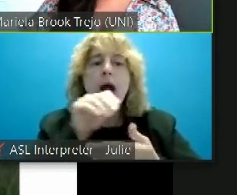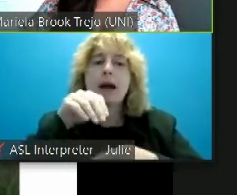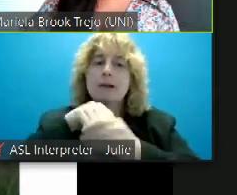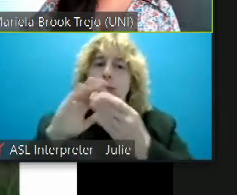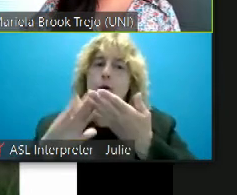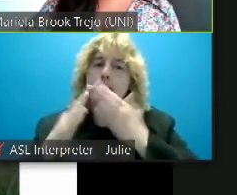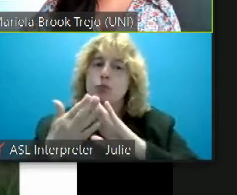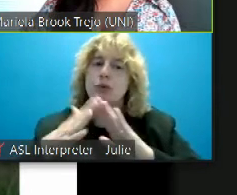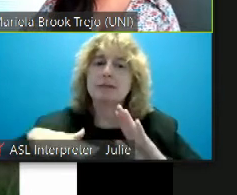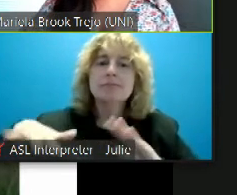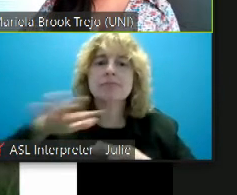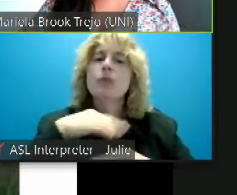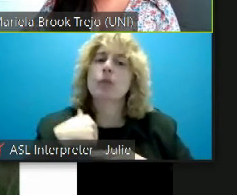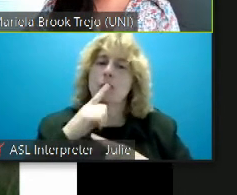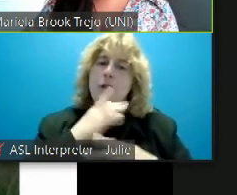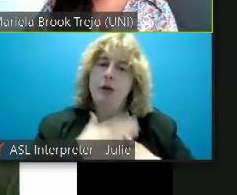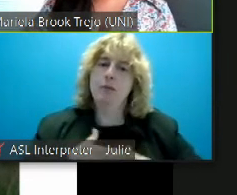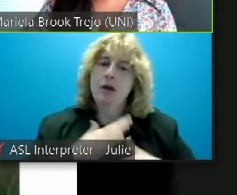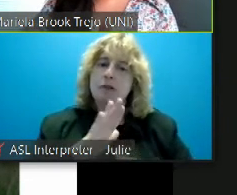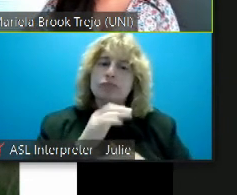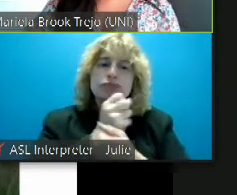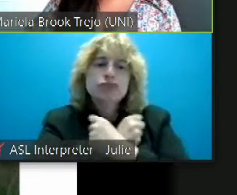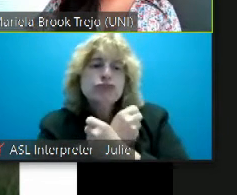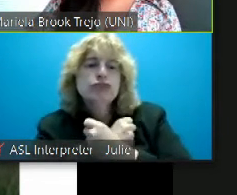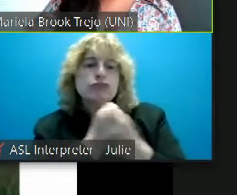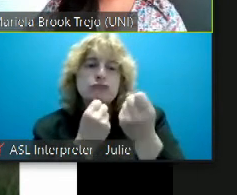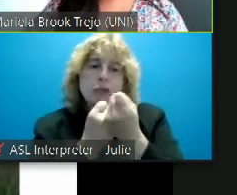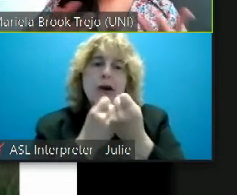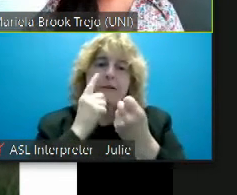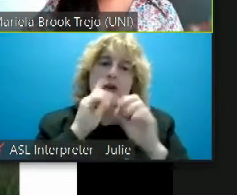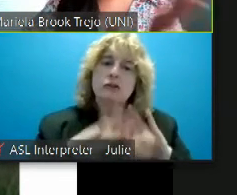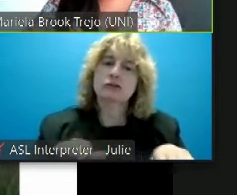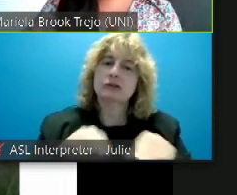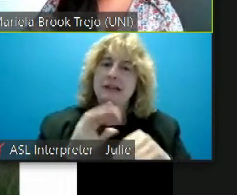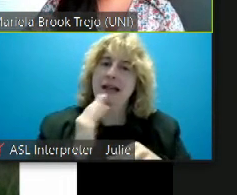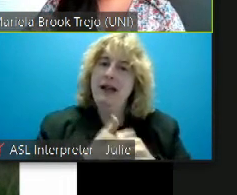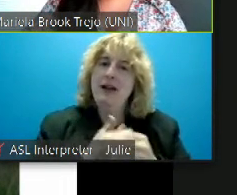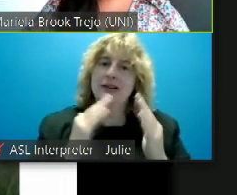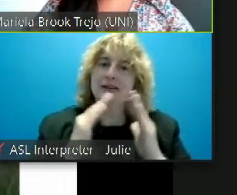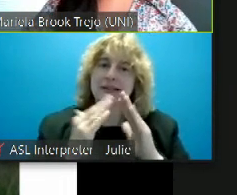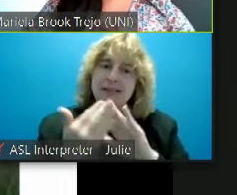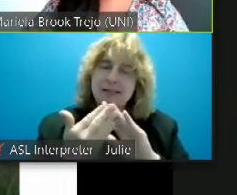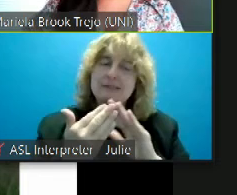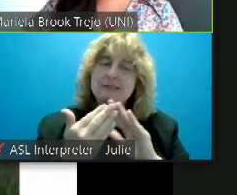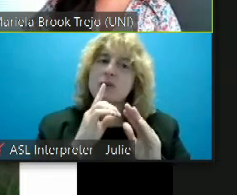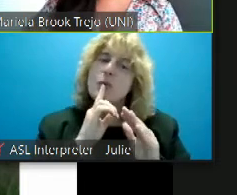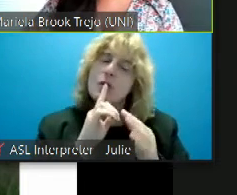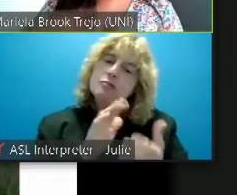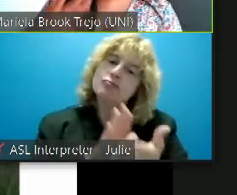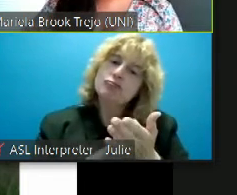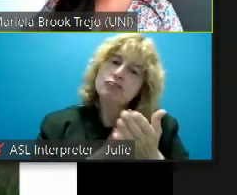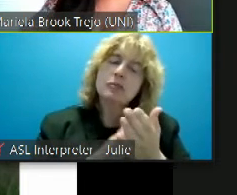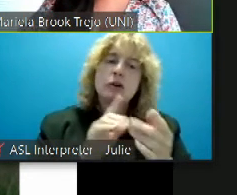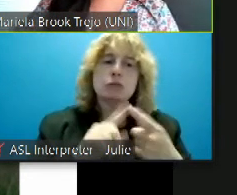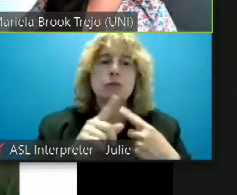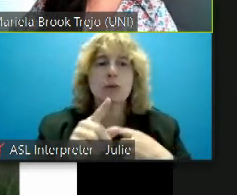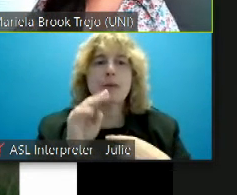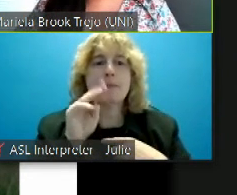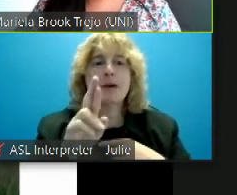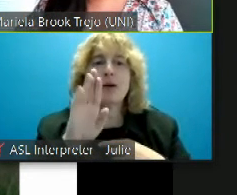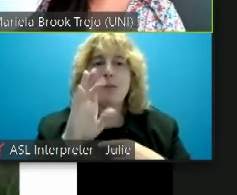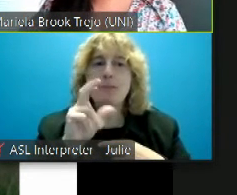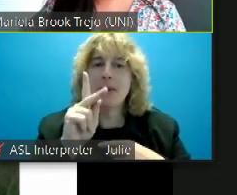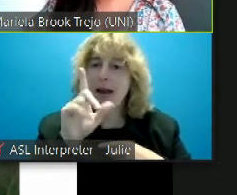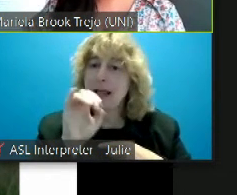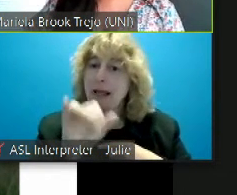support for the children in our city. So shout out to Mr. Buckley. As we mentioned earlier, all of our, all of the teachers have